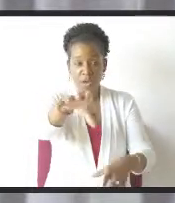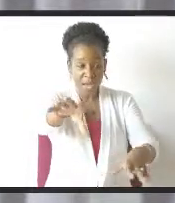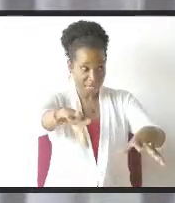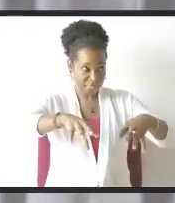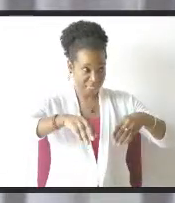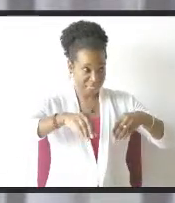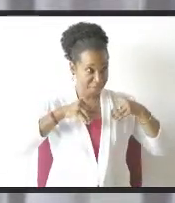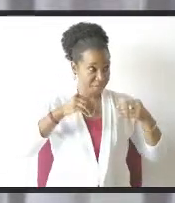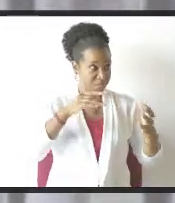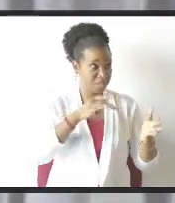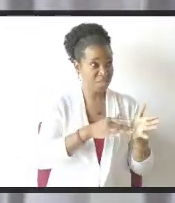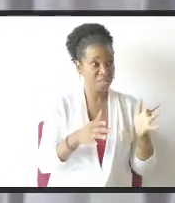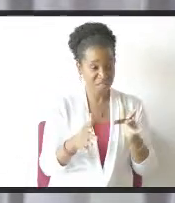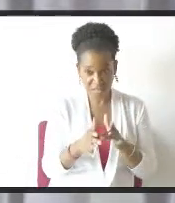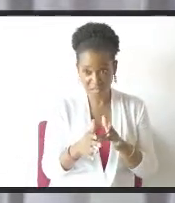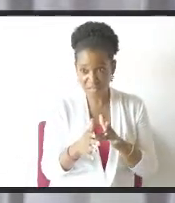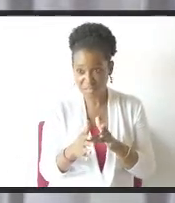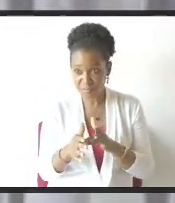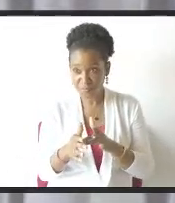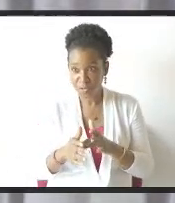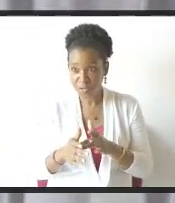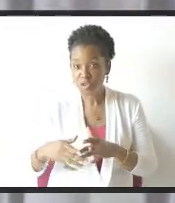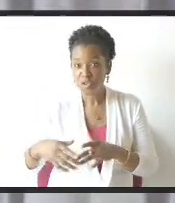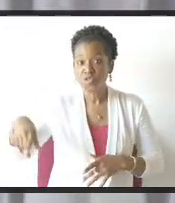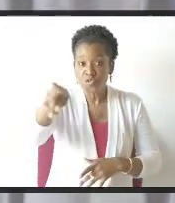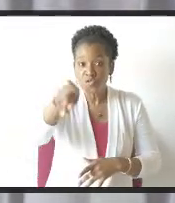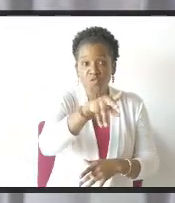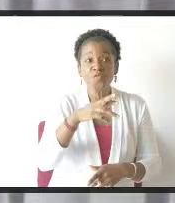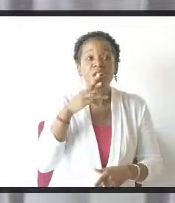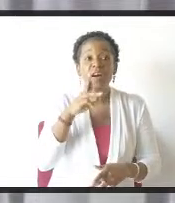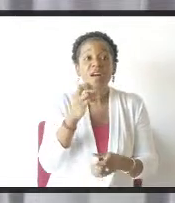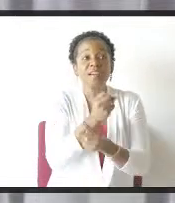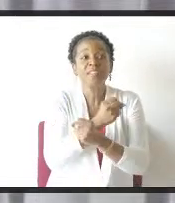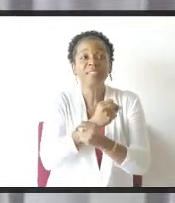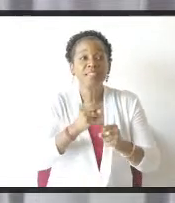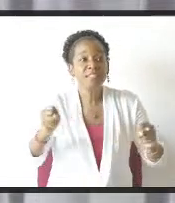fact, at that time, we didn't have any